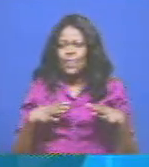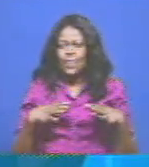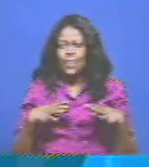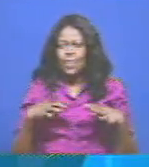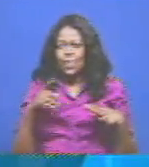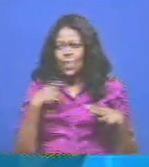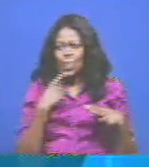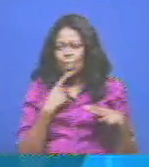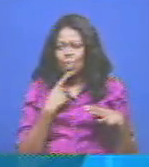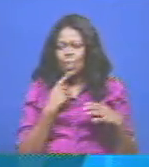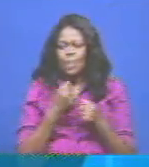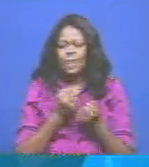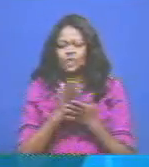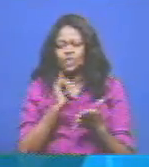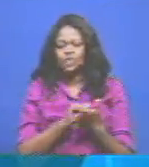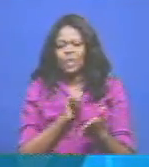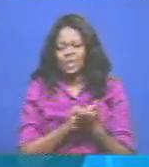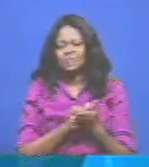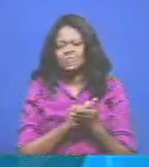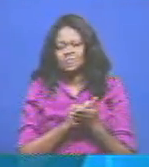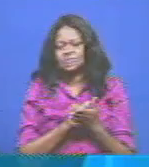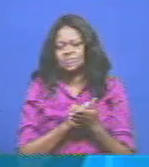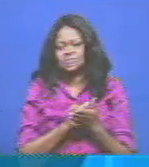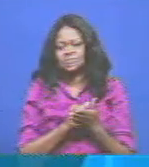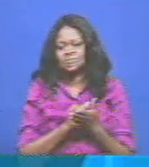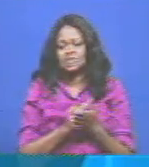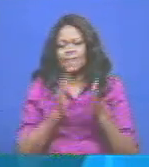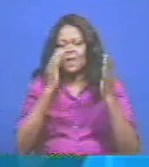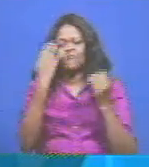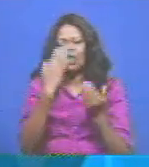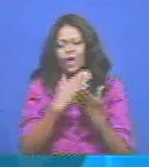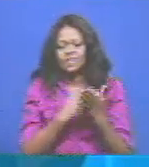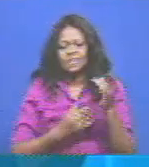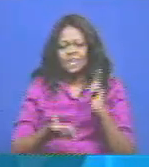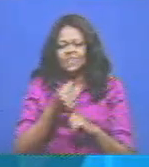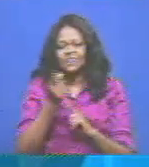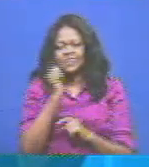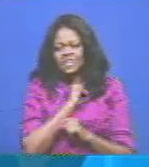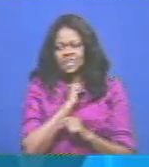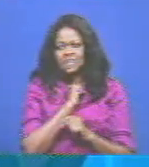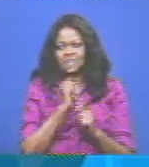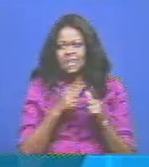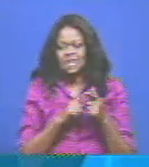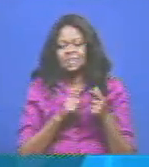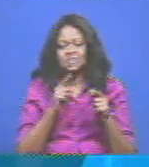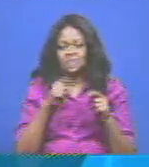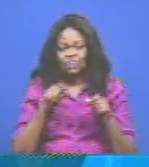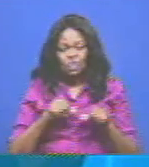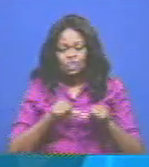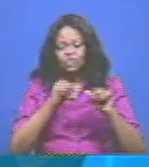would make sure that his legacy and his big four agenda is realized. Is he still fighting for